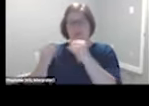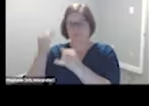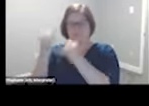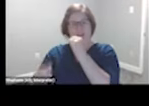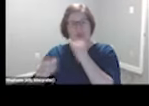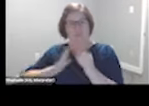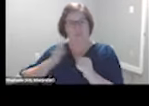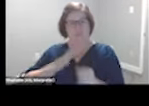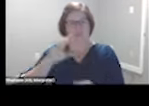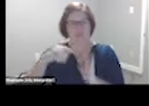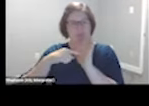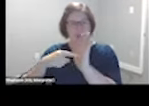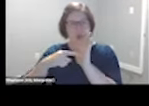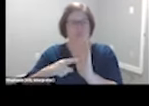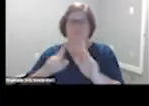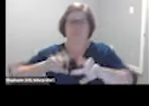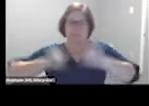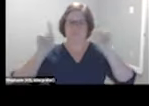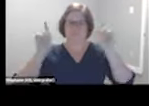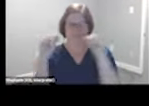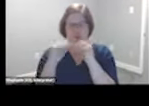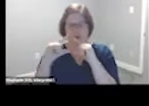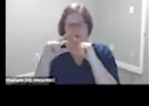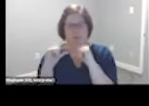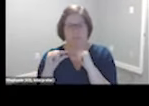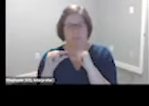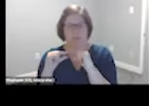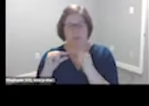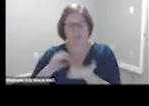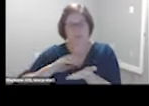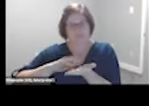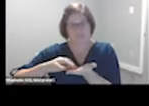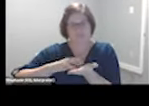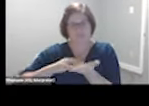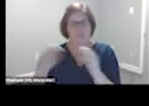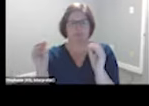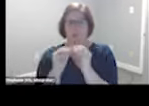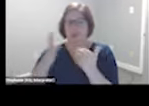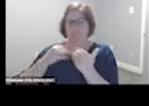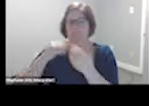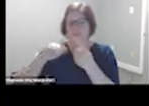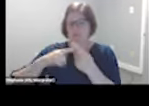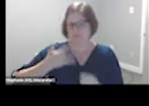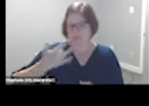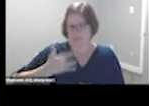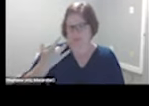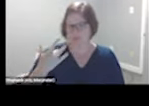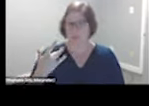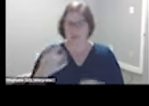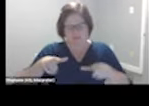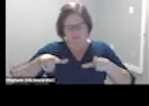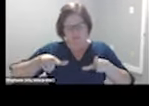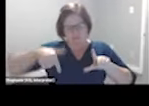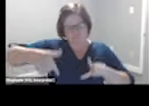final model is a lot thinner. The tactile features are more pronounced, so they're easier to feel. The model's around about the size of a